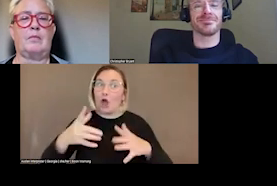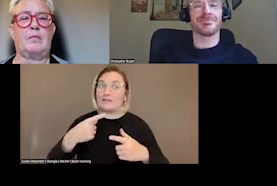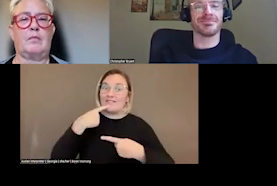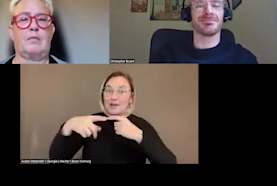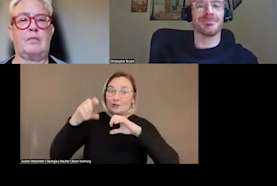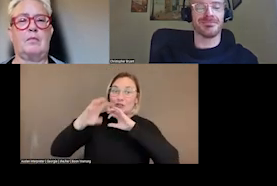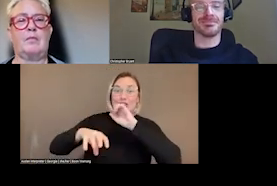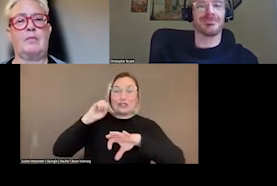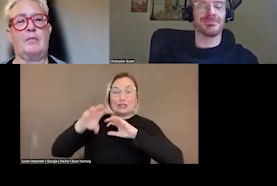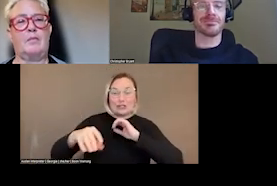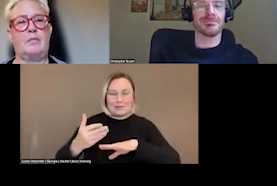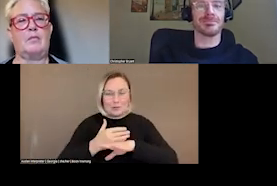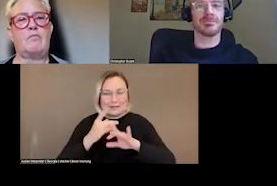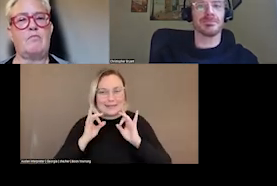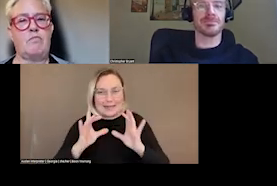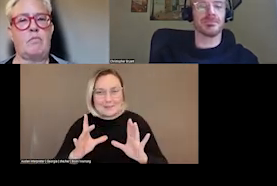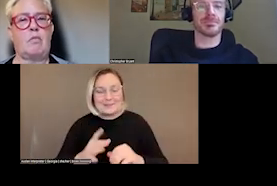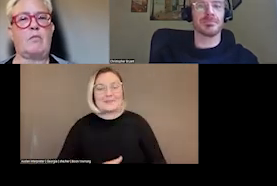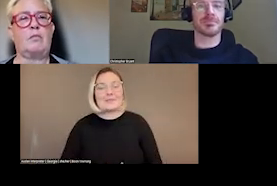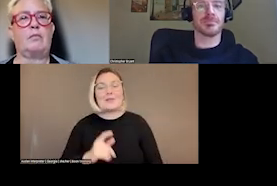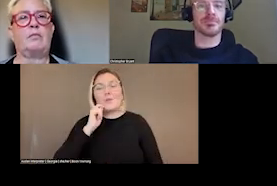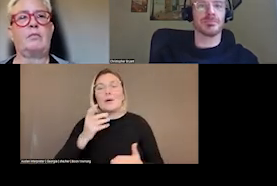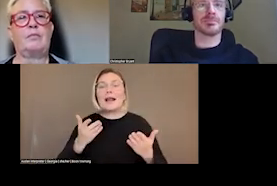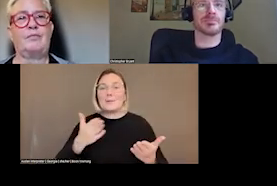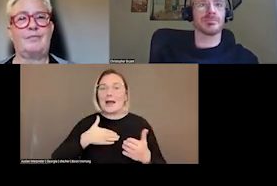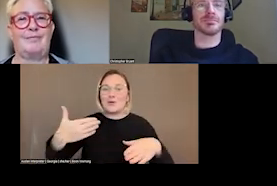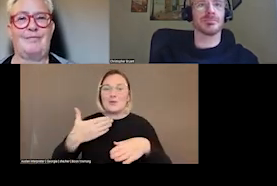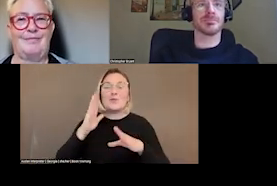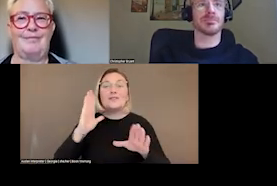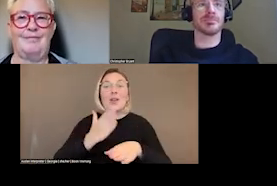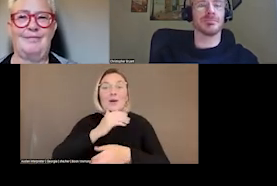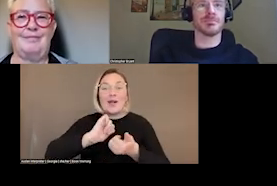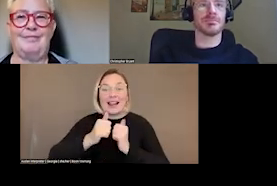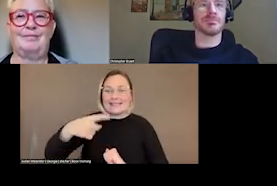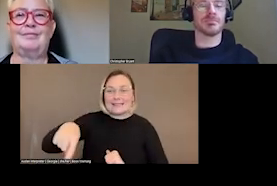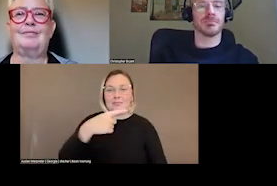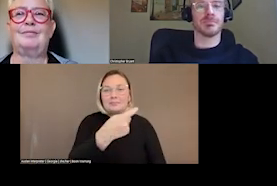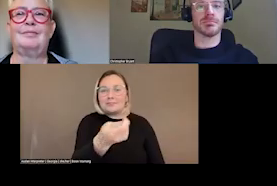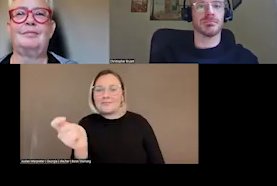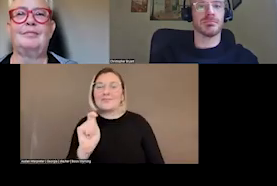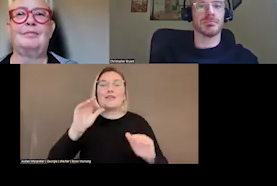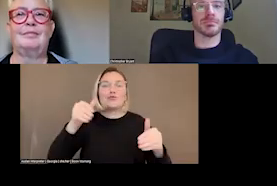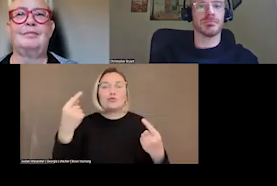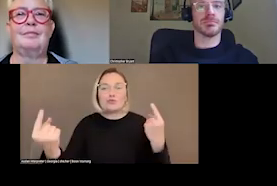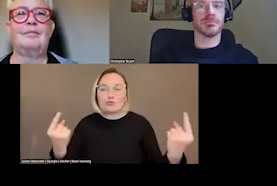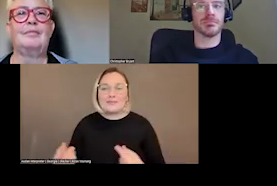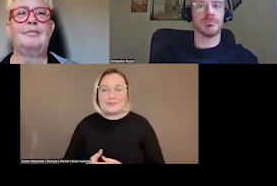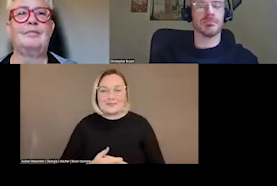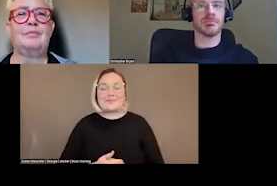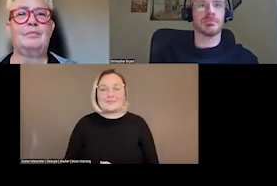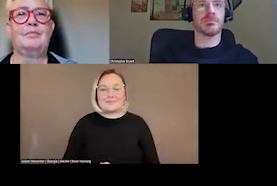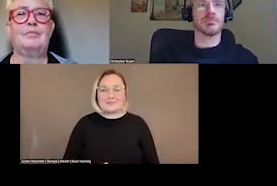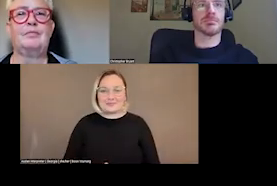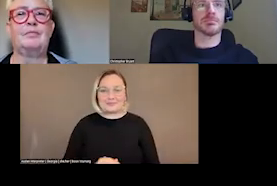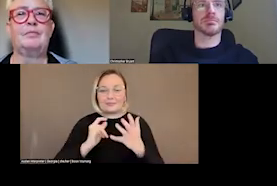for you today, let me begin by allowing my wonderful colleagues to spend a minute introducing themselves to you today as well.